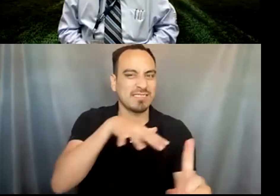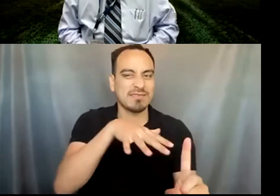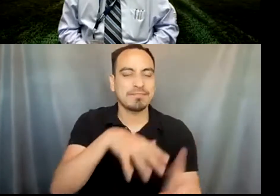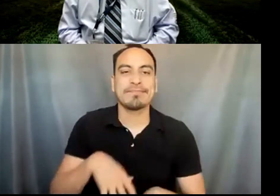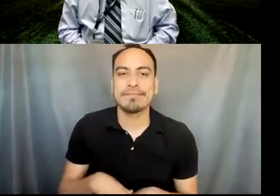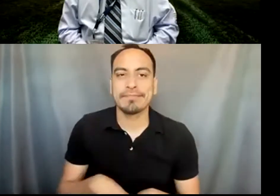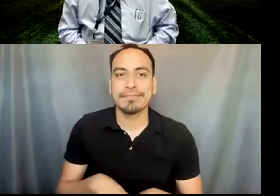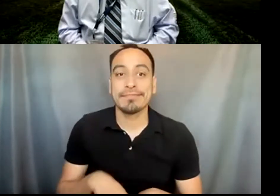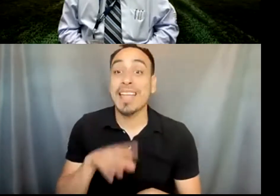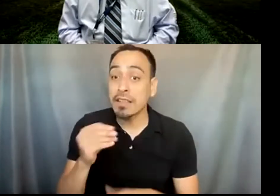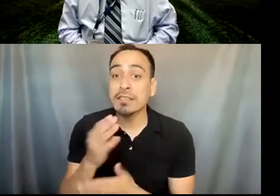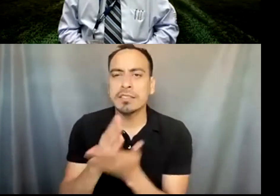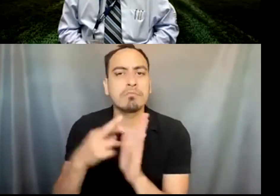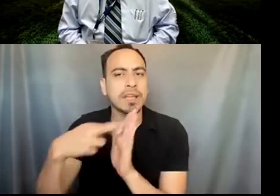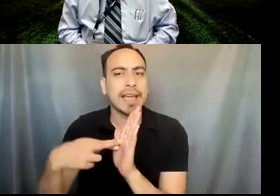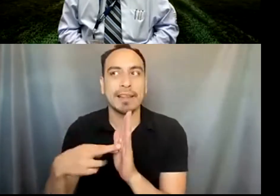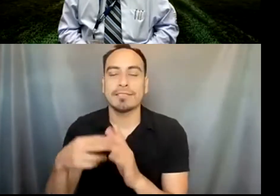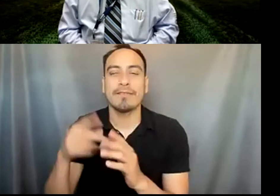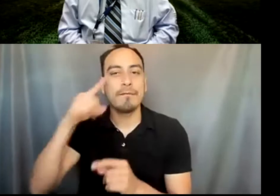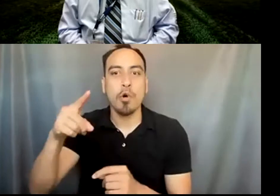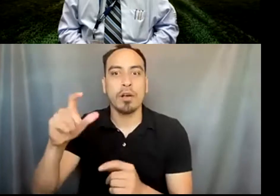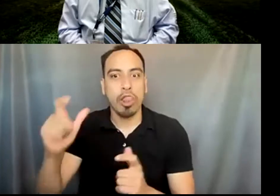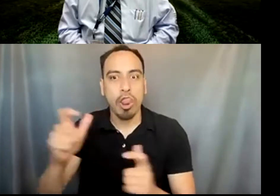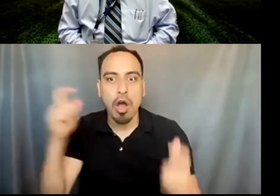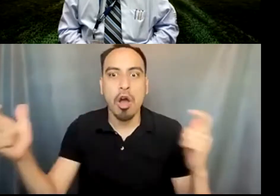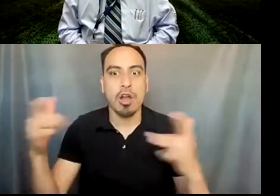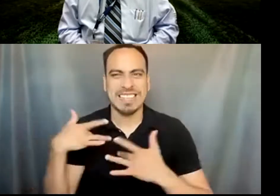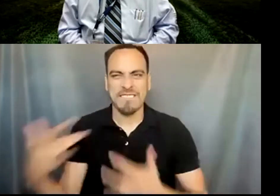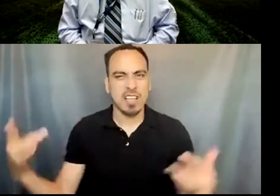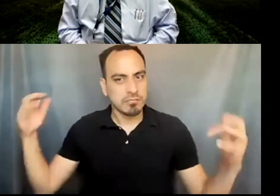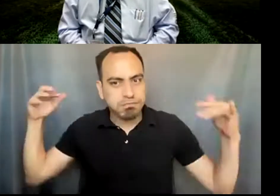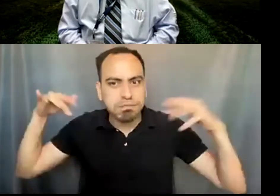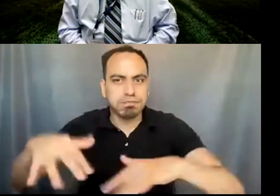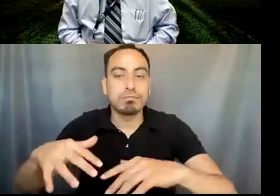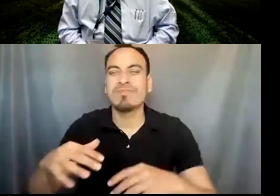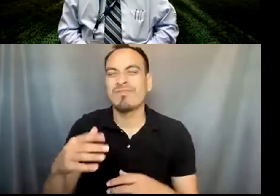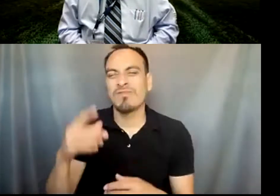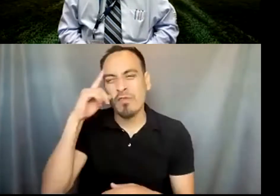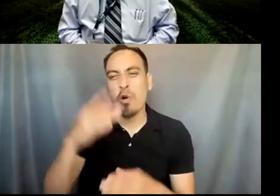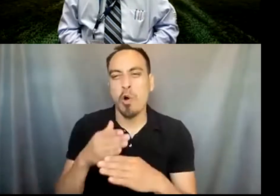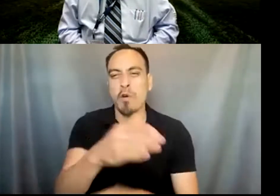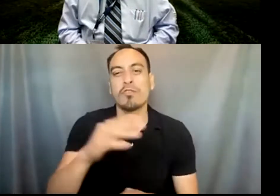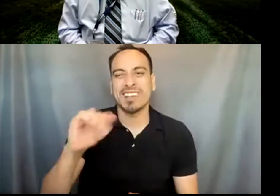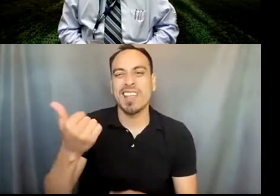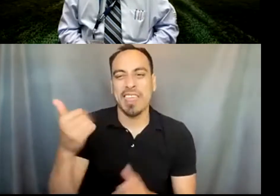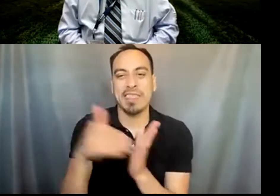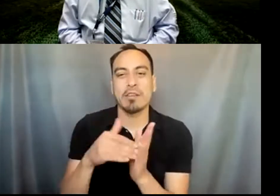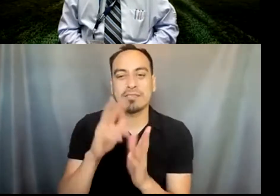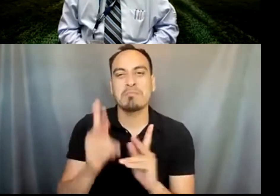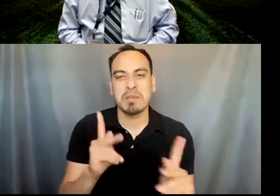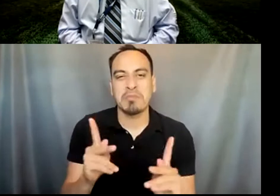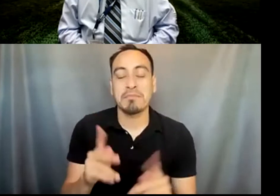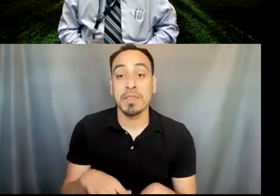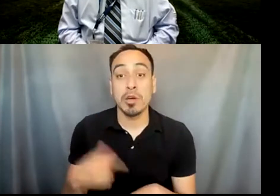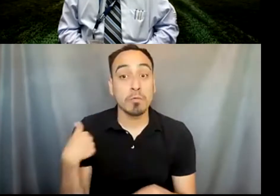especially the really large events, such as those that have more than 10,000 people. So we're still waiting for details